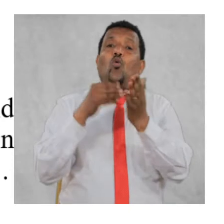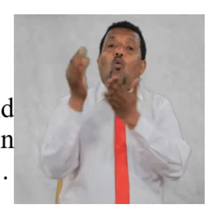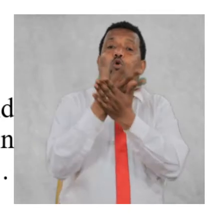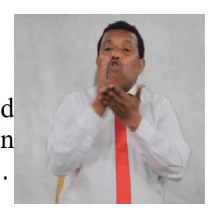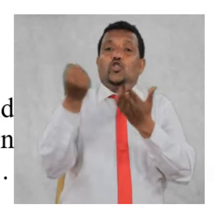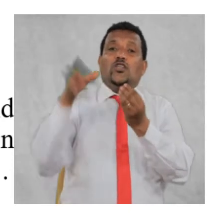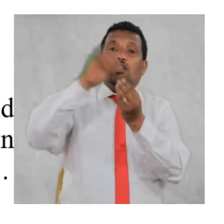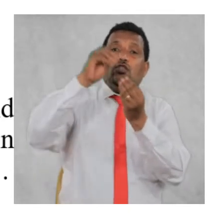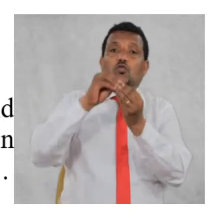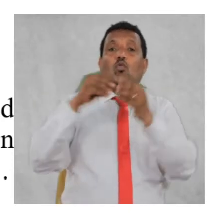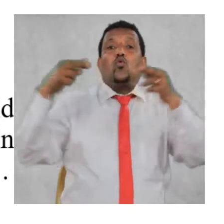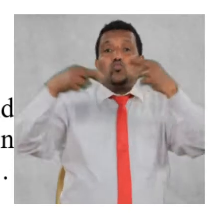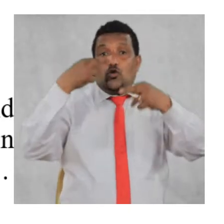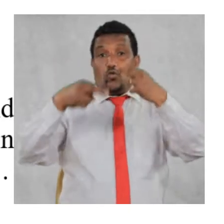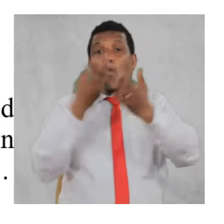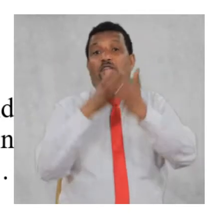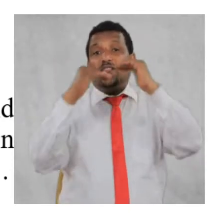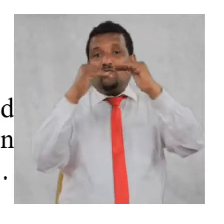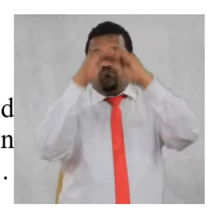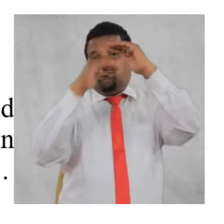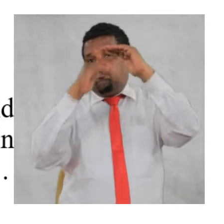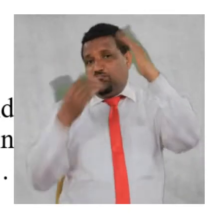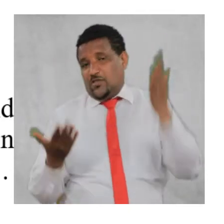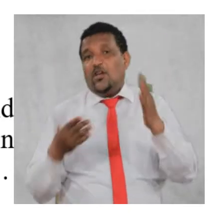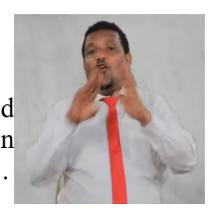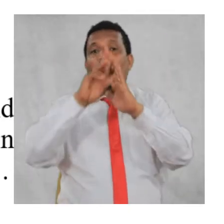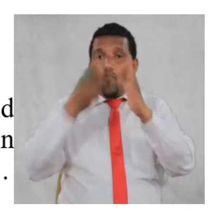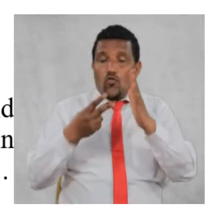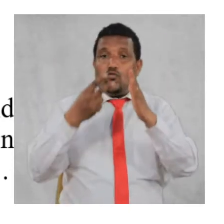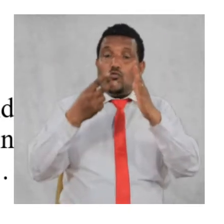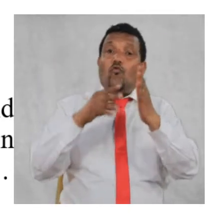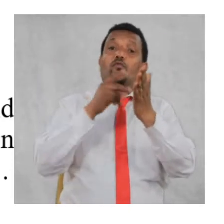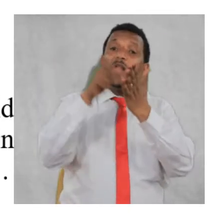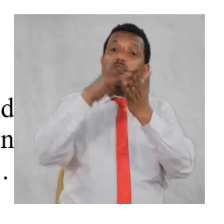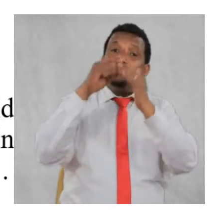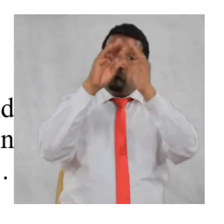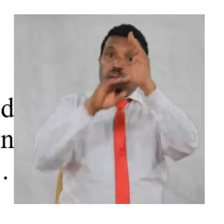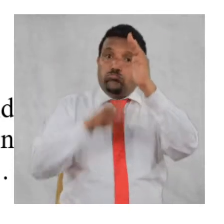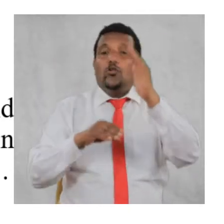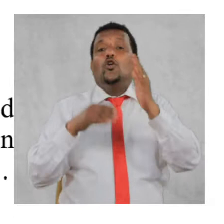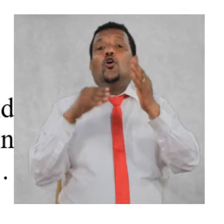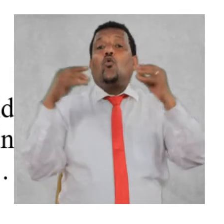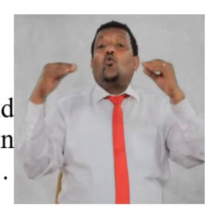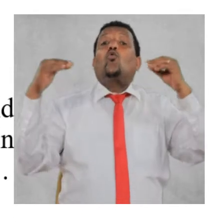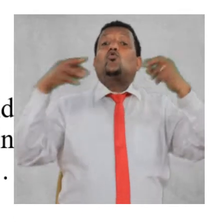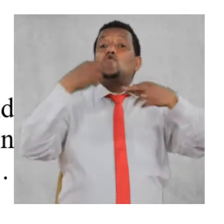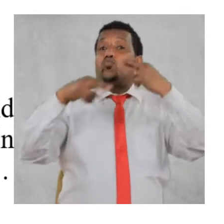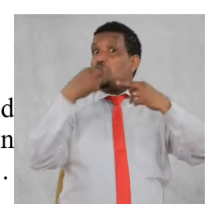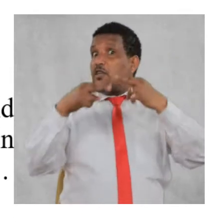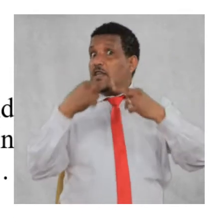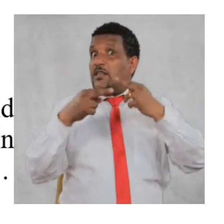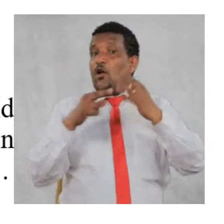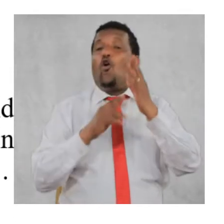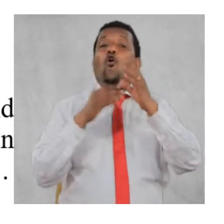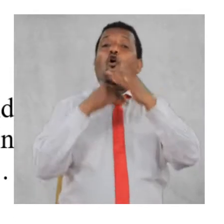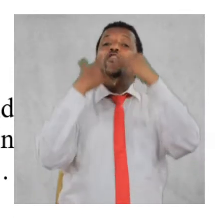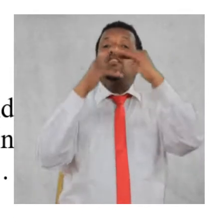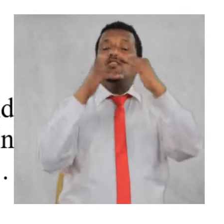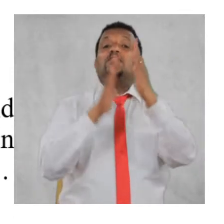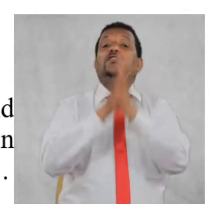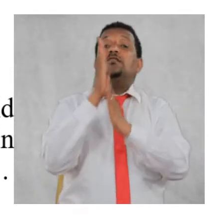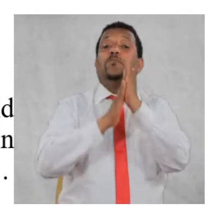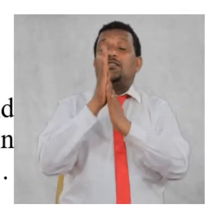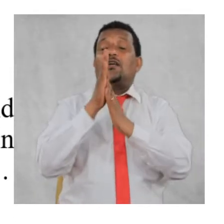for that commodity will decline, and with the fall in the price of a commodity, then the corresponding quantity demanded for that commodity will